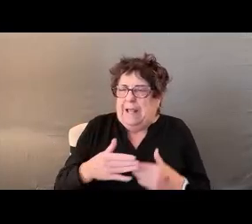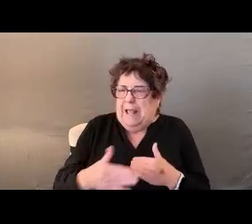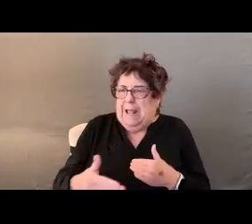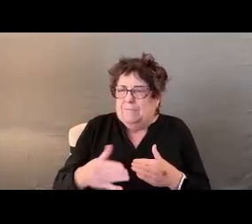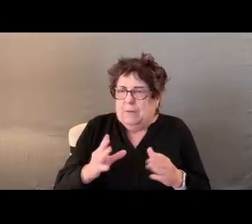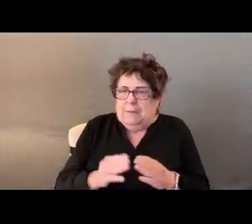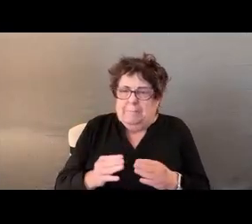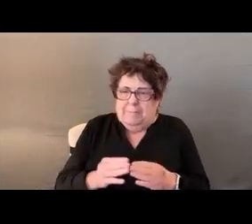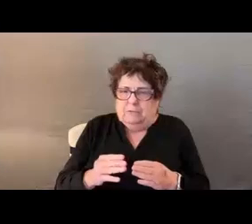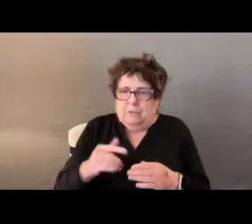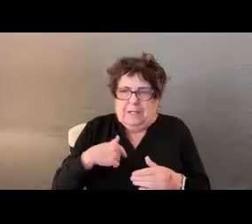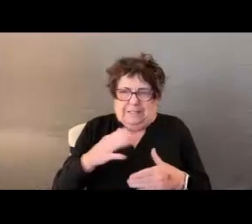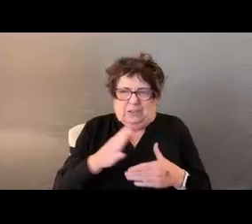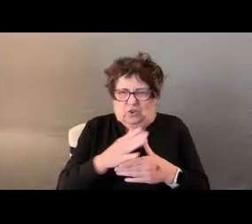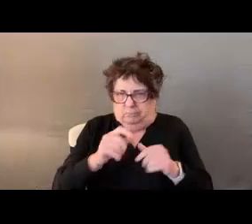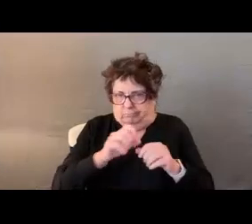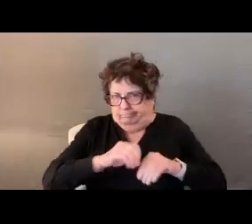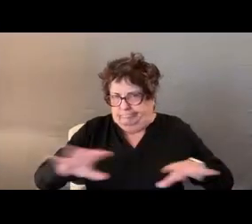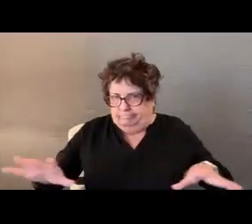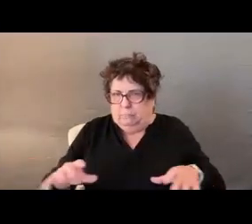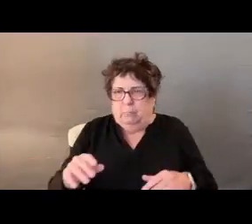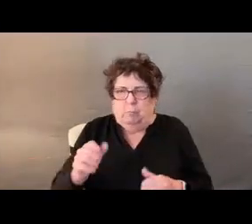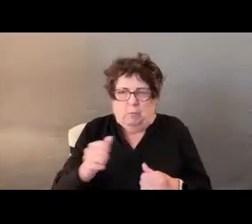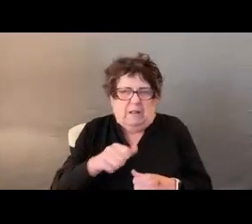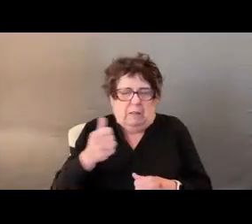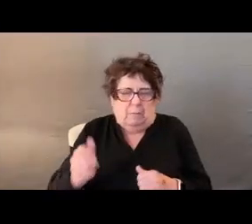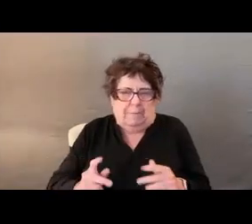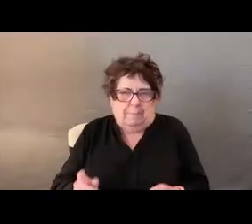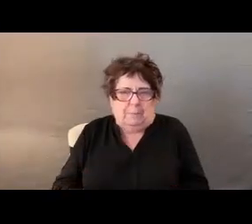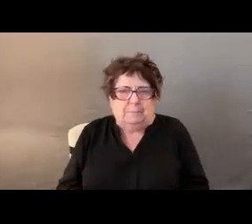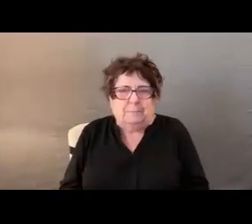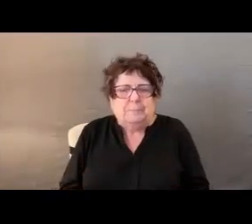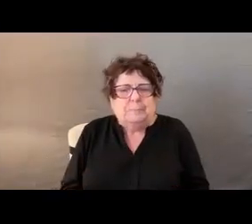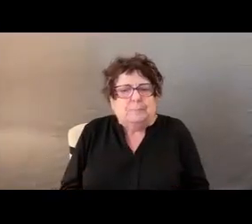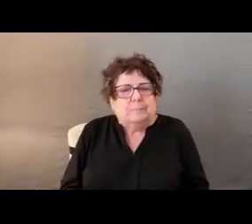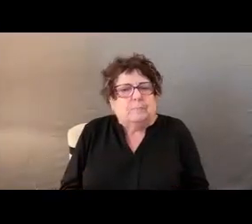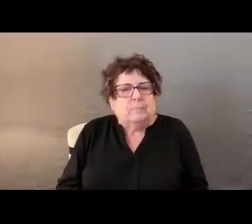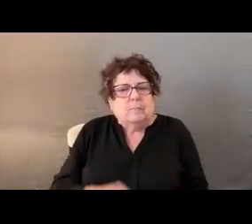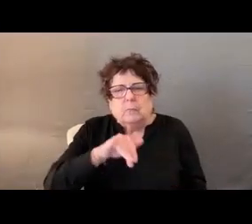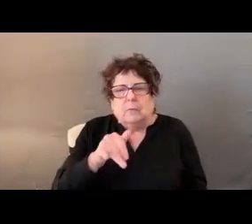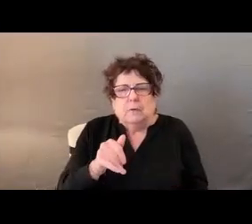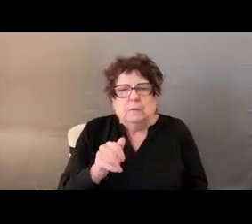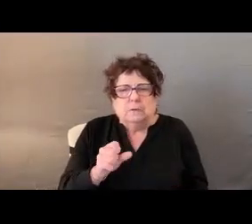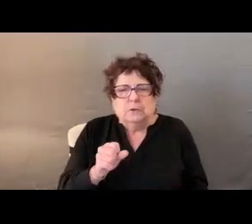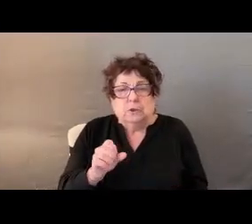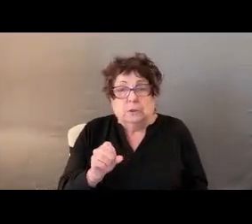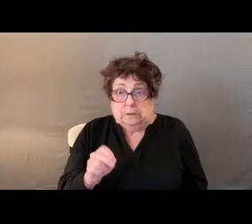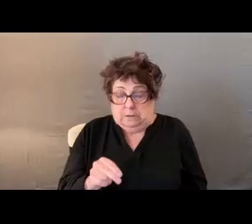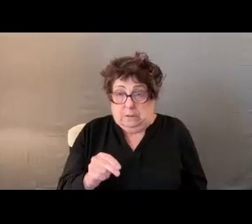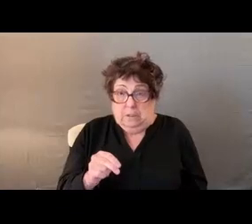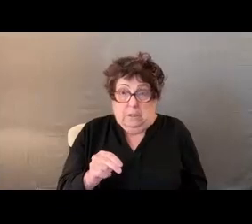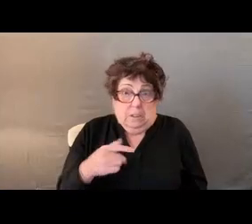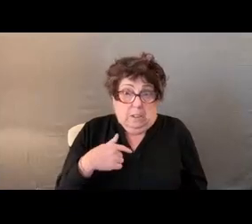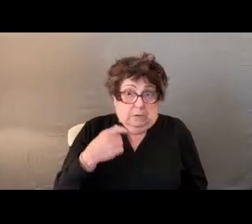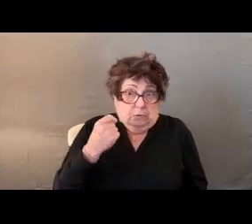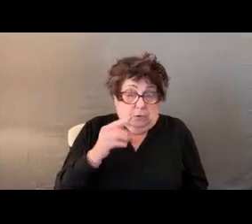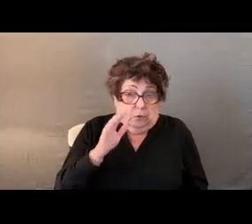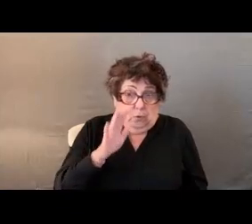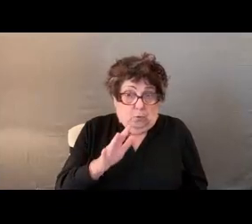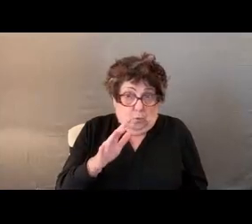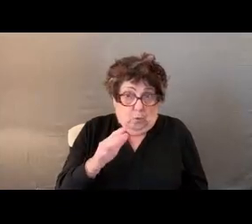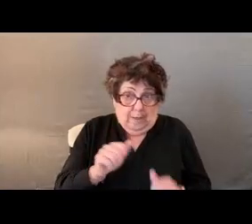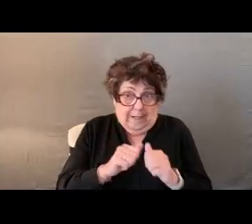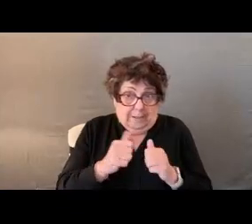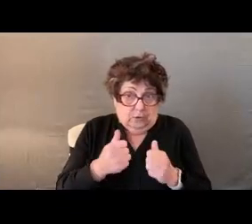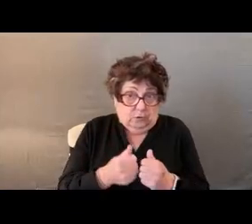link to with others. So Jason, I understand that you have also, your agency has written also policies